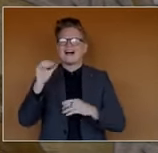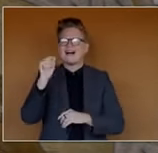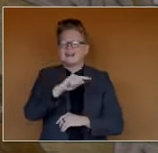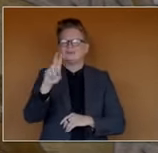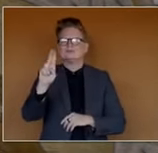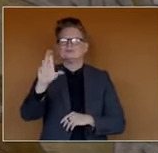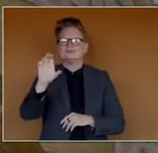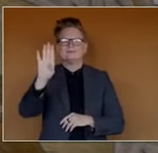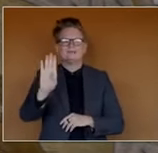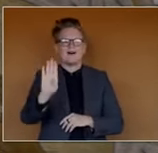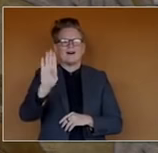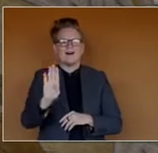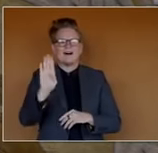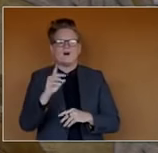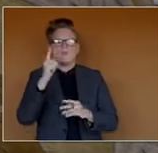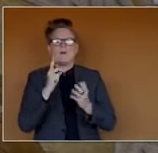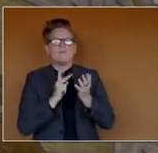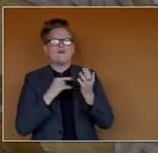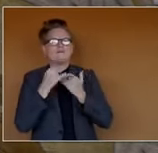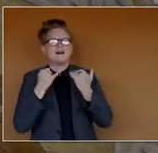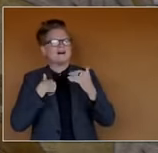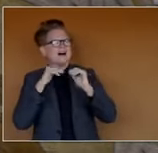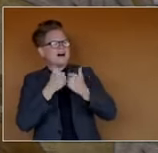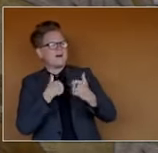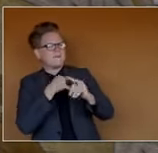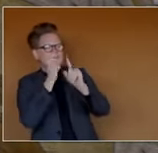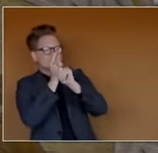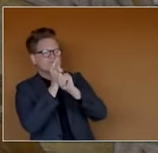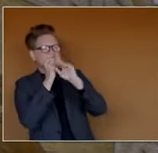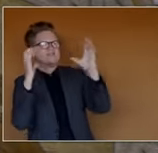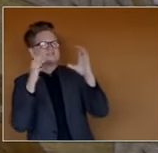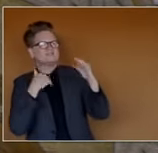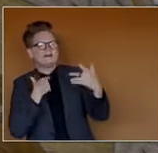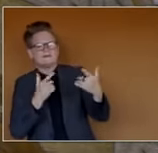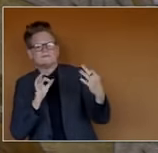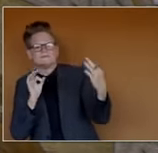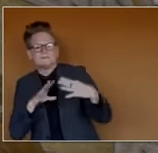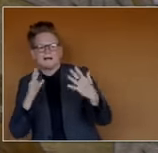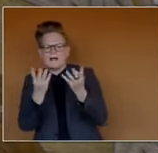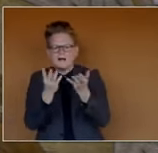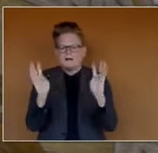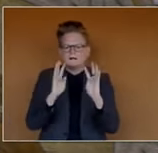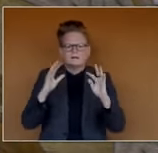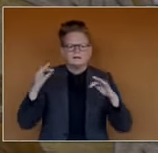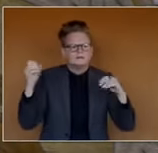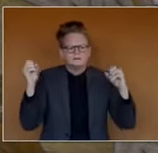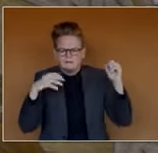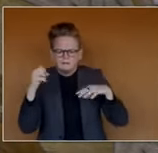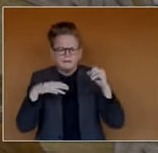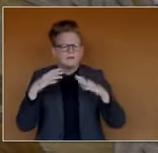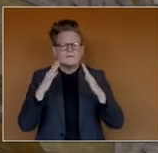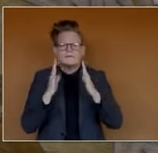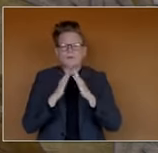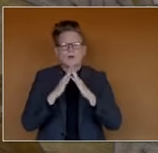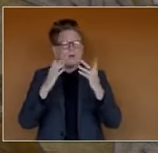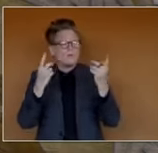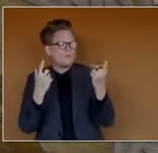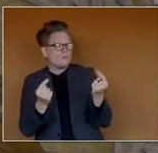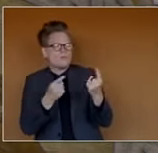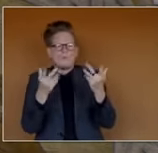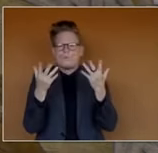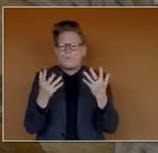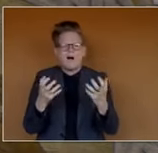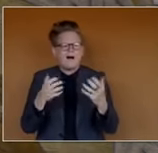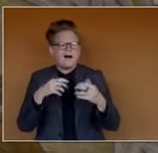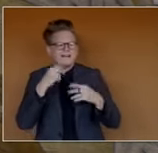envision and really take feedback as to what the community would want it. And seeing so many of the projects that they were talking about